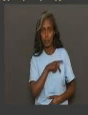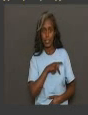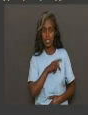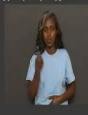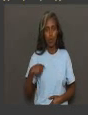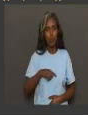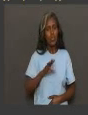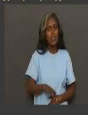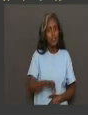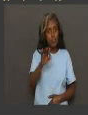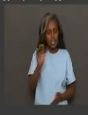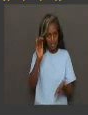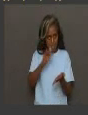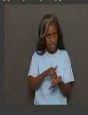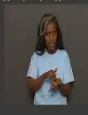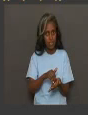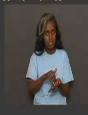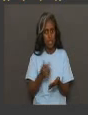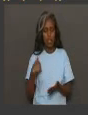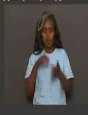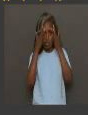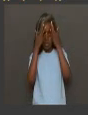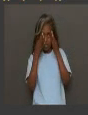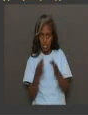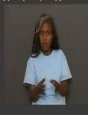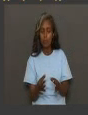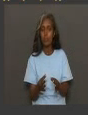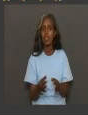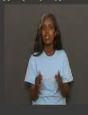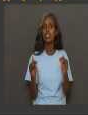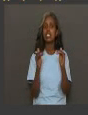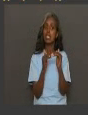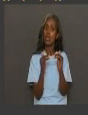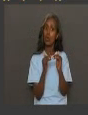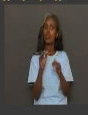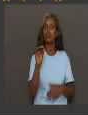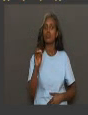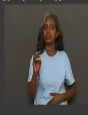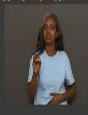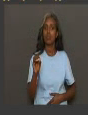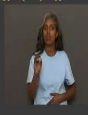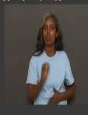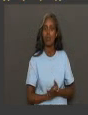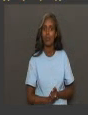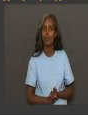we find that again our determinant is equal to 0.